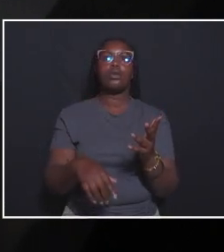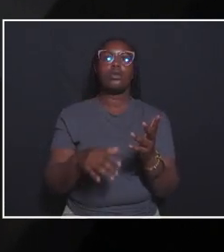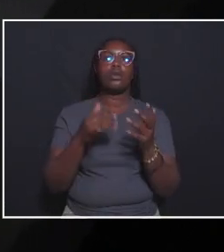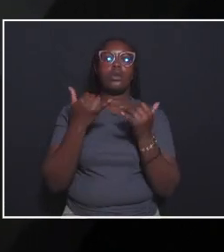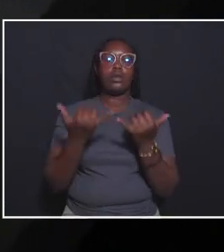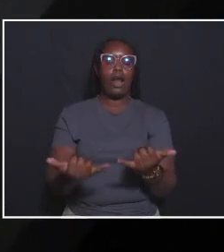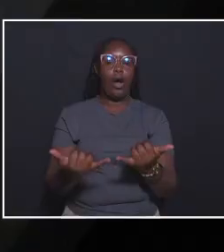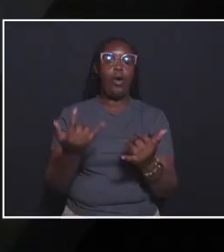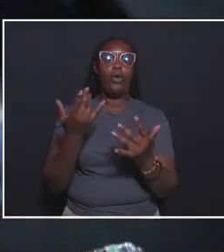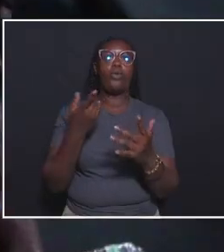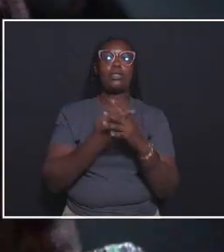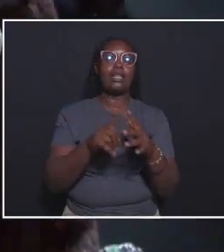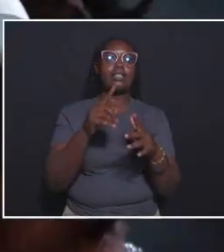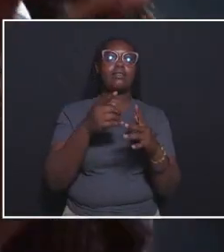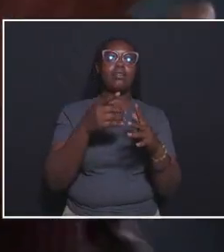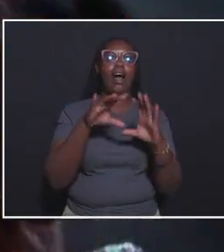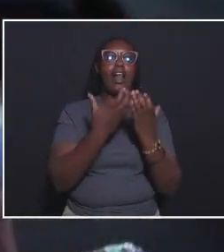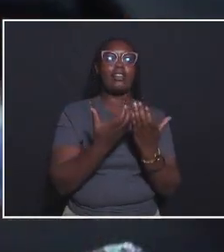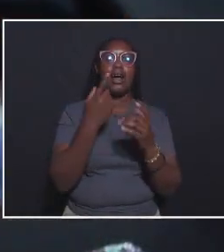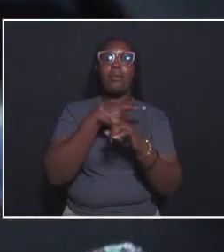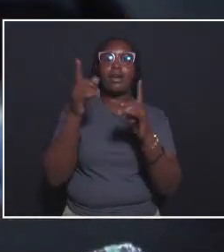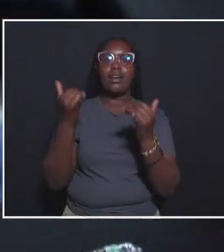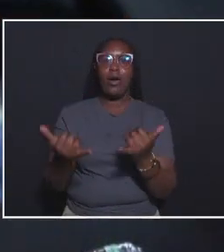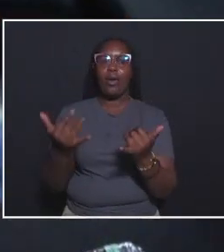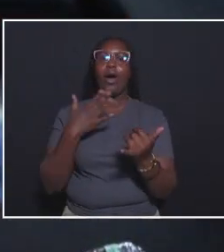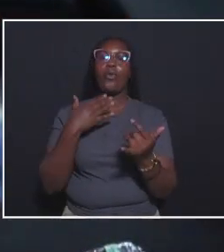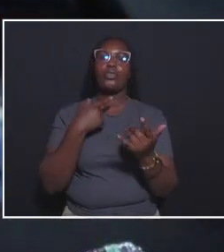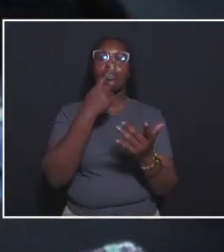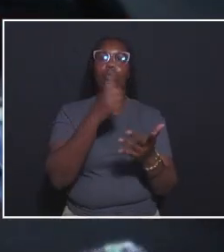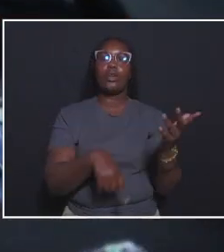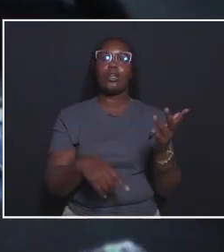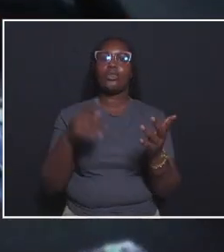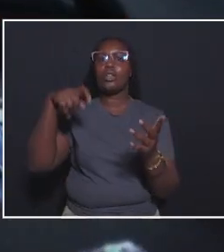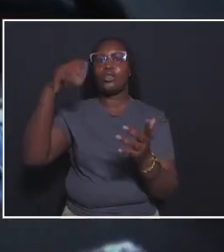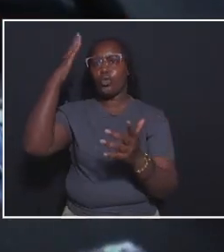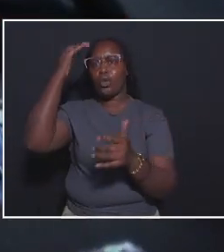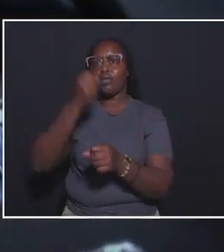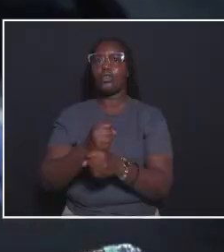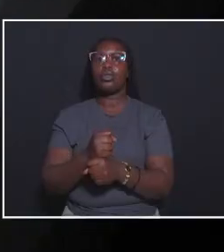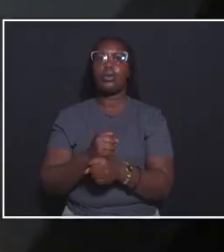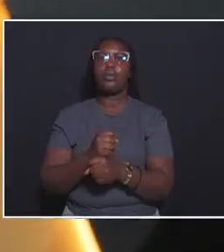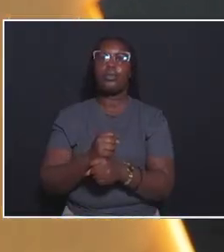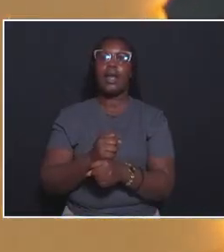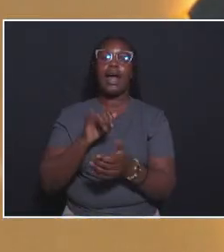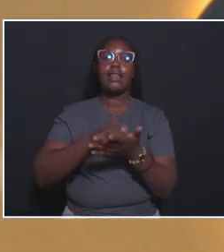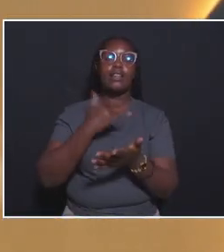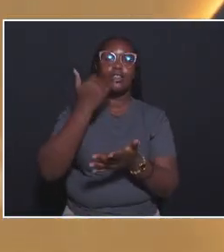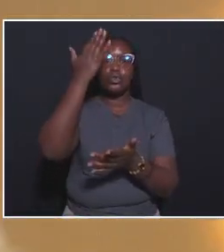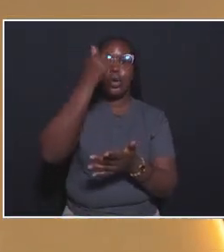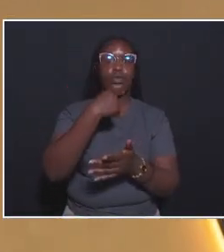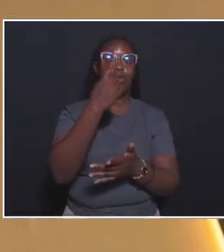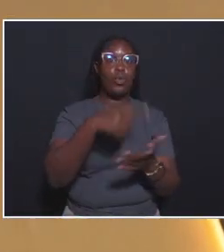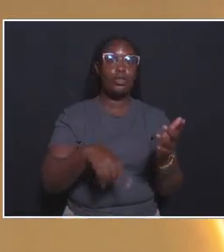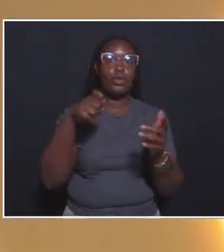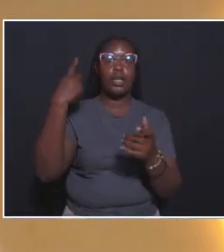into class. Yeah? But what you need to know is the function. that's why I was telling you have to go into pre-production.